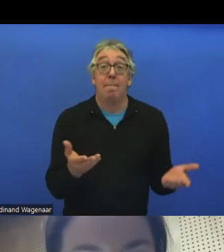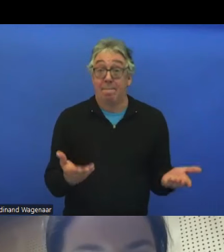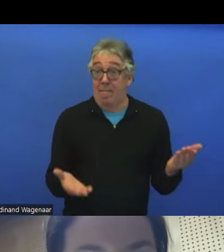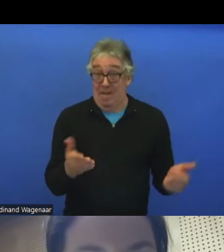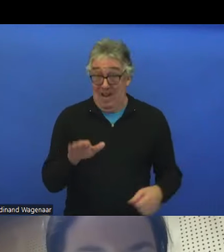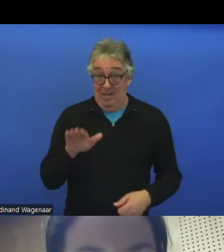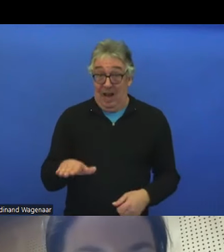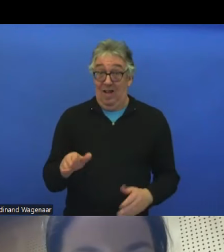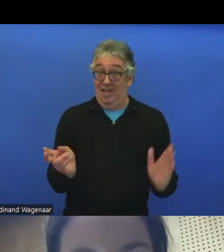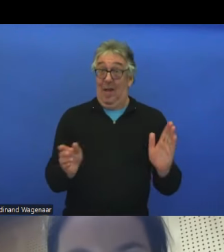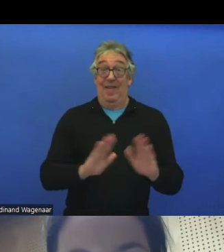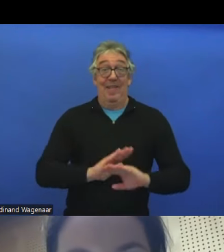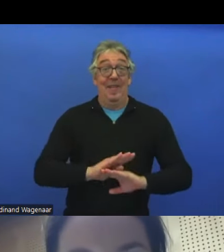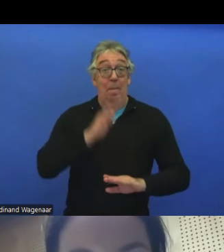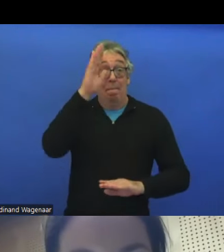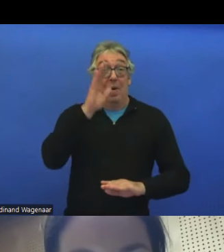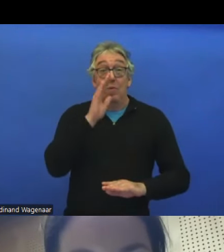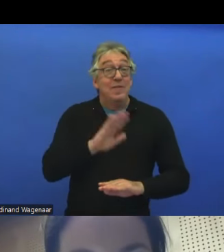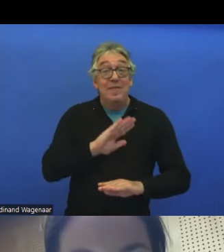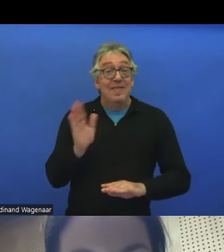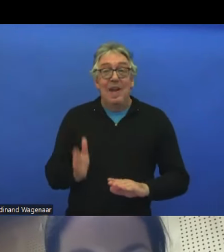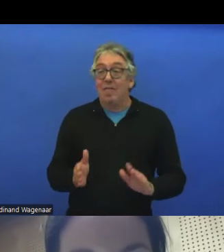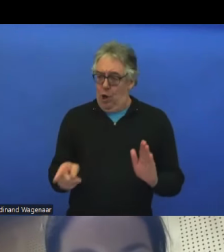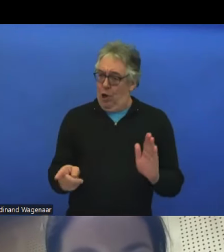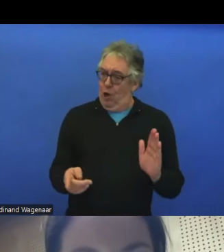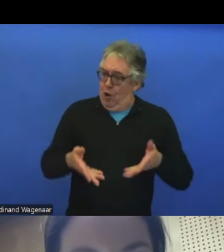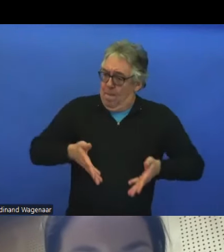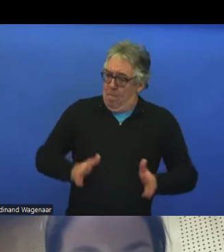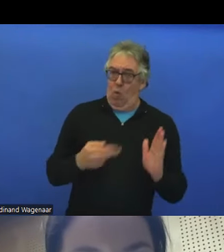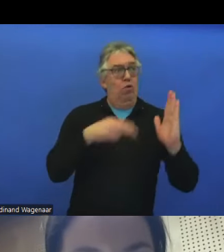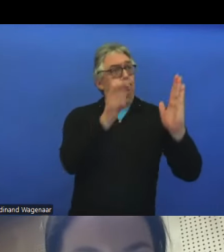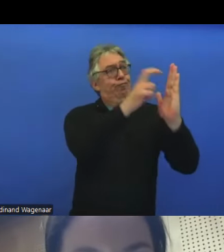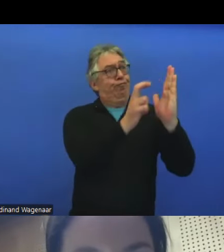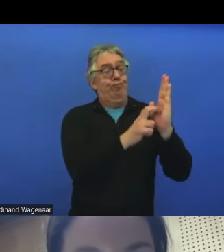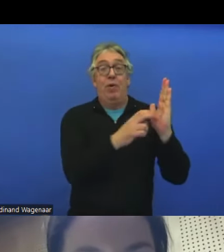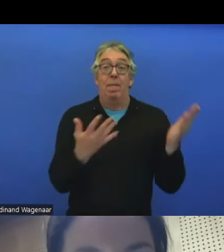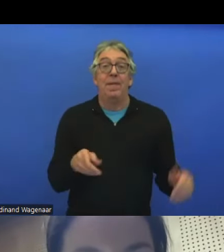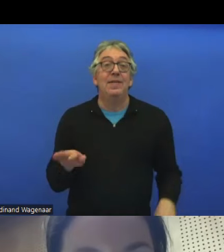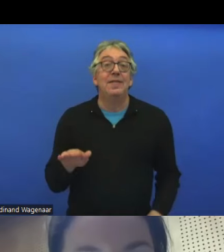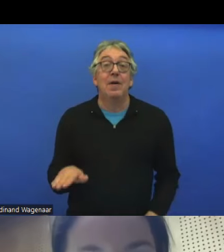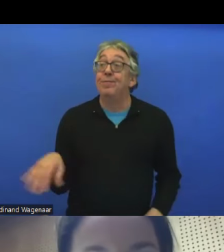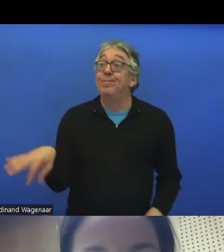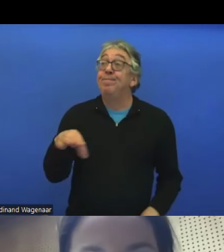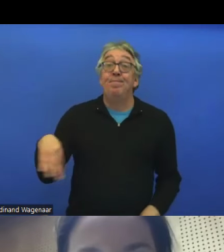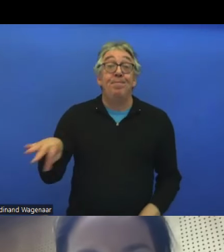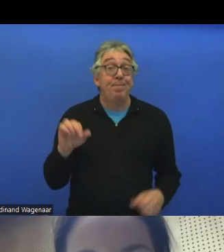statelessness. Now let's first look at discrimination. Can we go to the next slide, please?